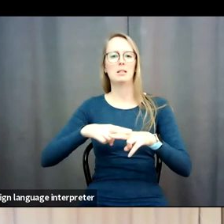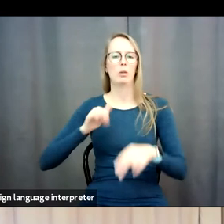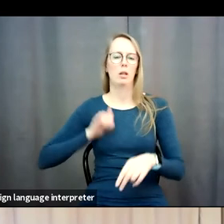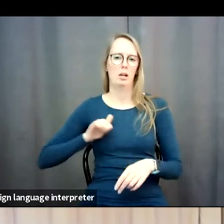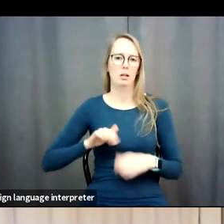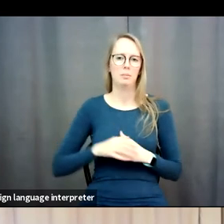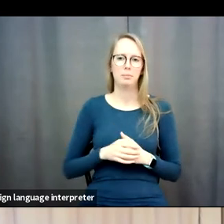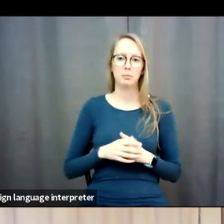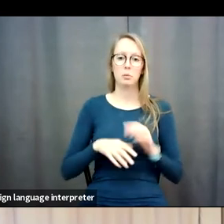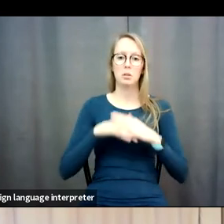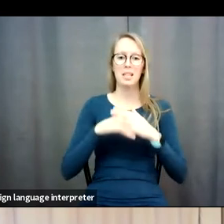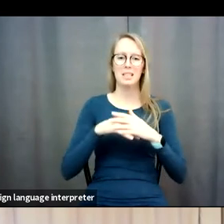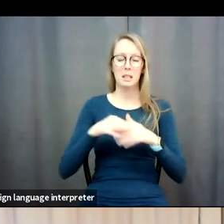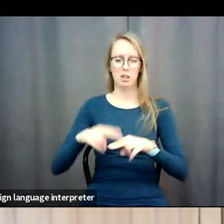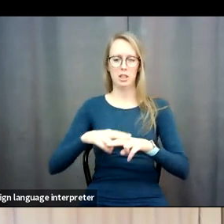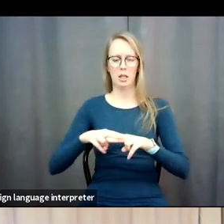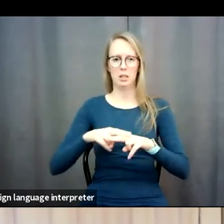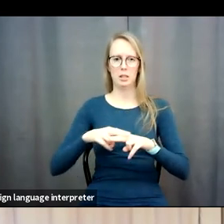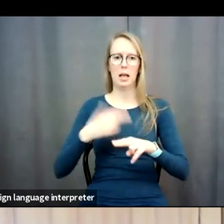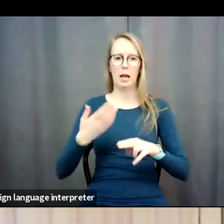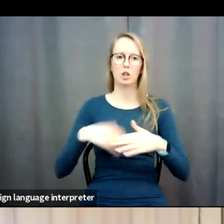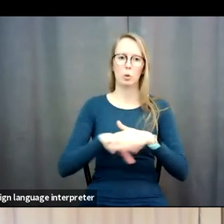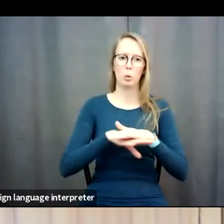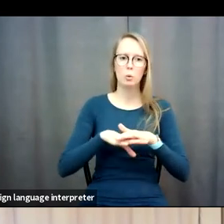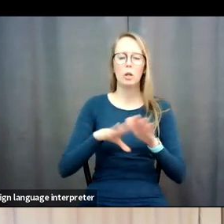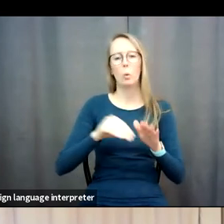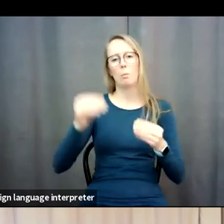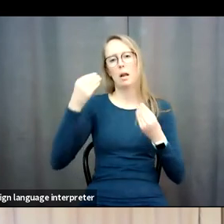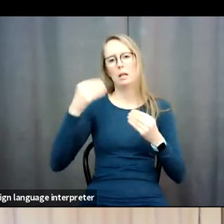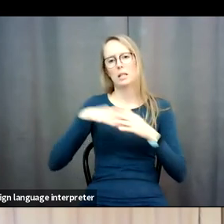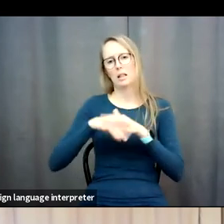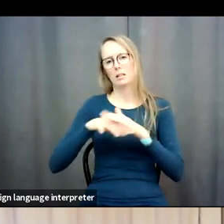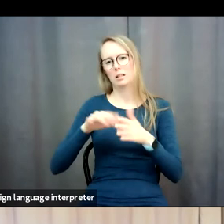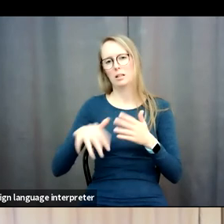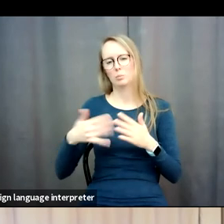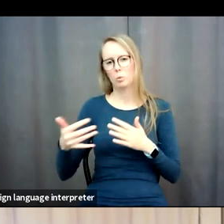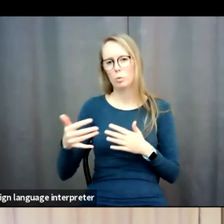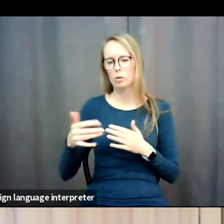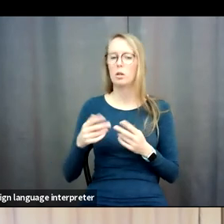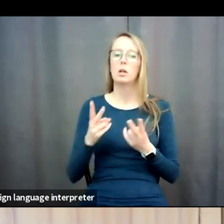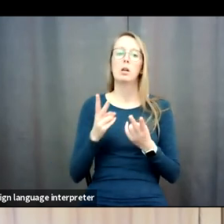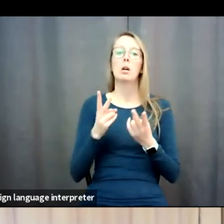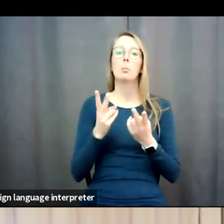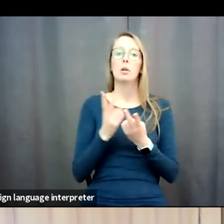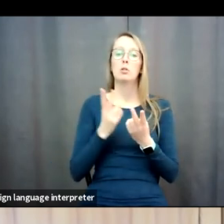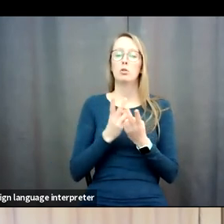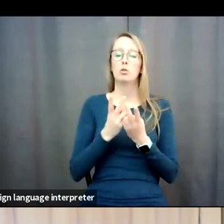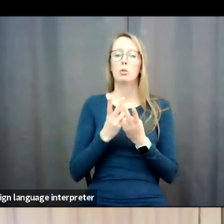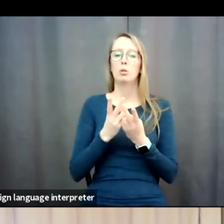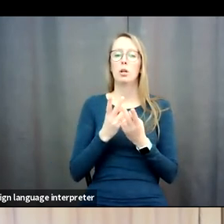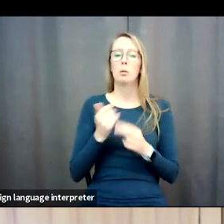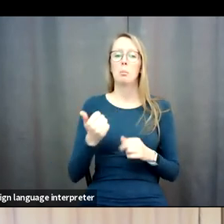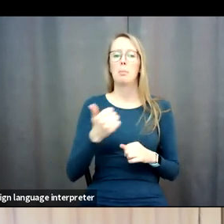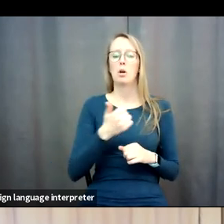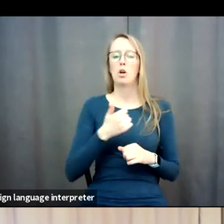Tactile sensations as the basis for development of tactile language. That means that you need